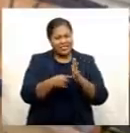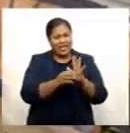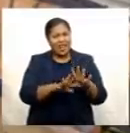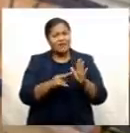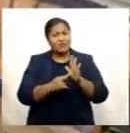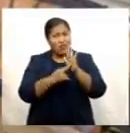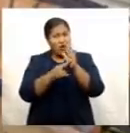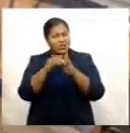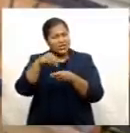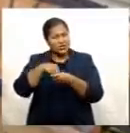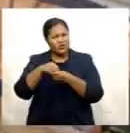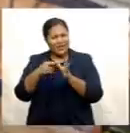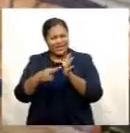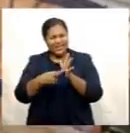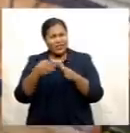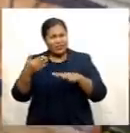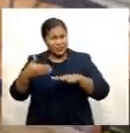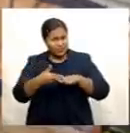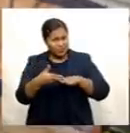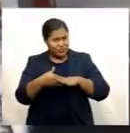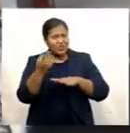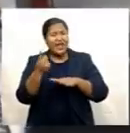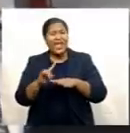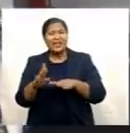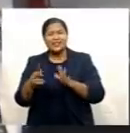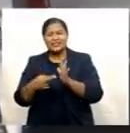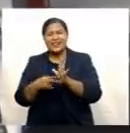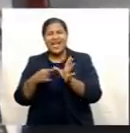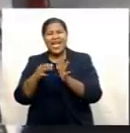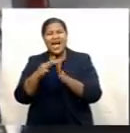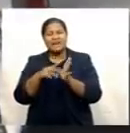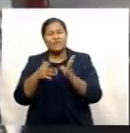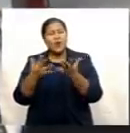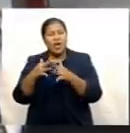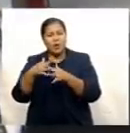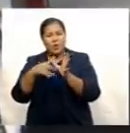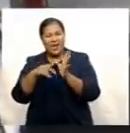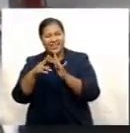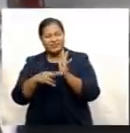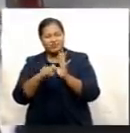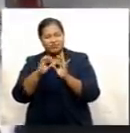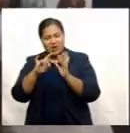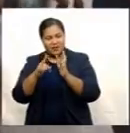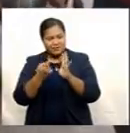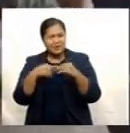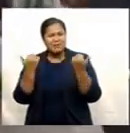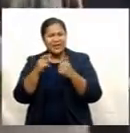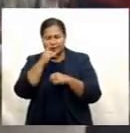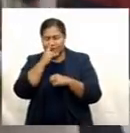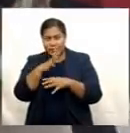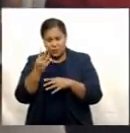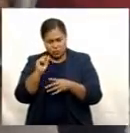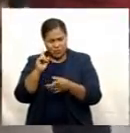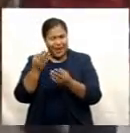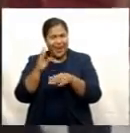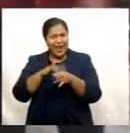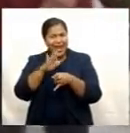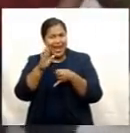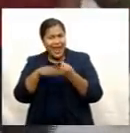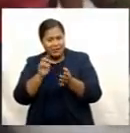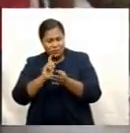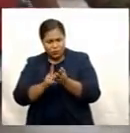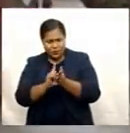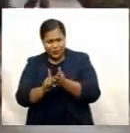the Notovi Jetty and the Nayavo government station in Wainimbuka. A lot of people were doing last-minute shopping yesterday